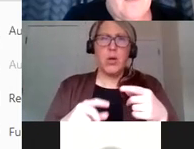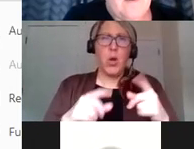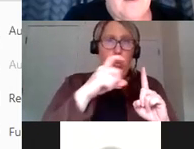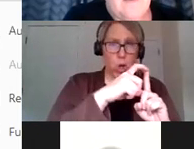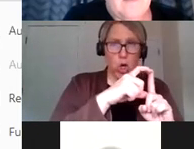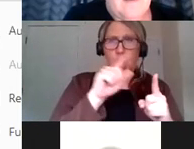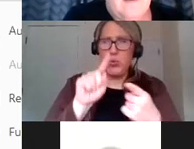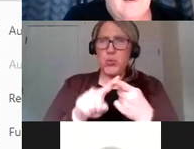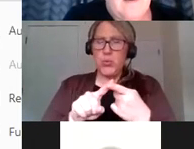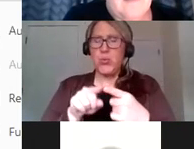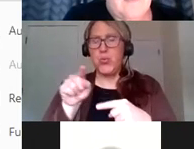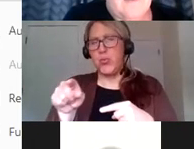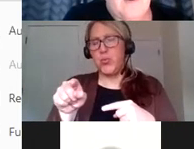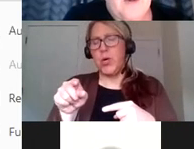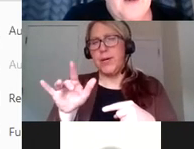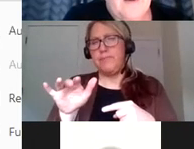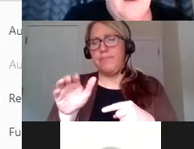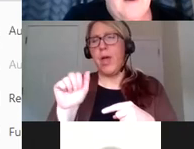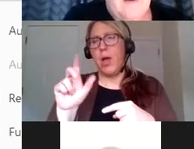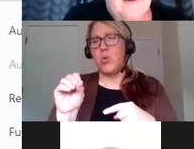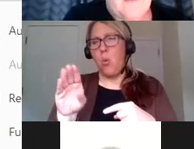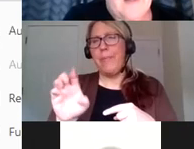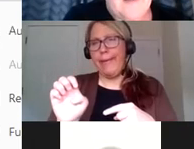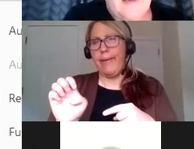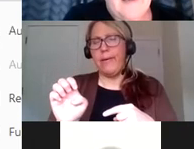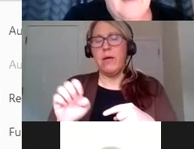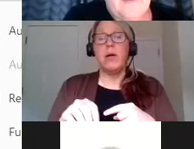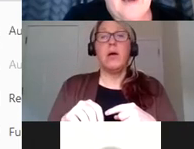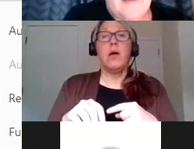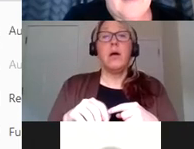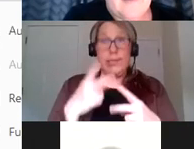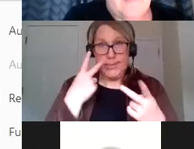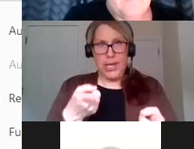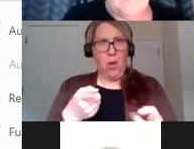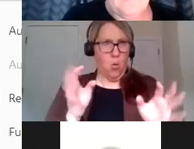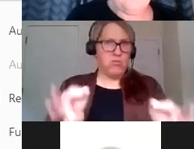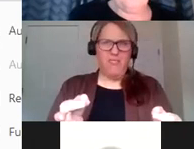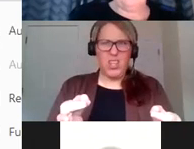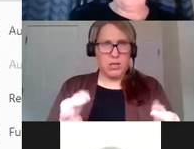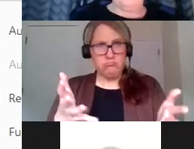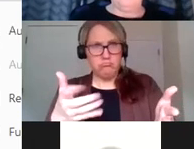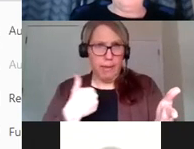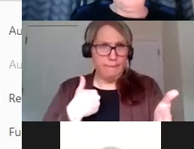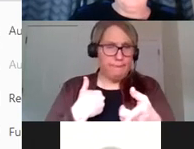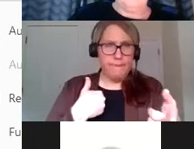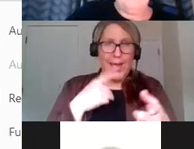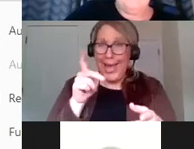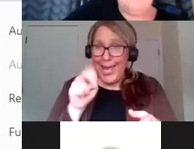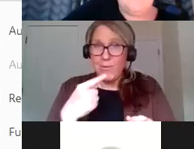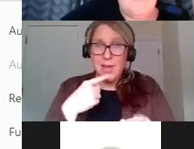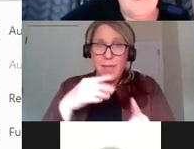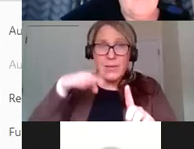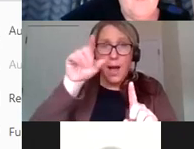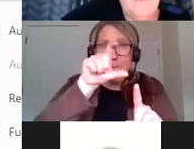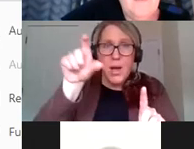Word into Adobe. And as we can see, it definitely has, as Karen was talking about, that the top there,